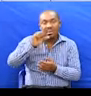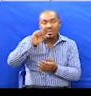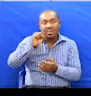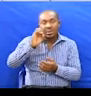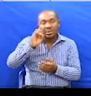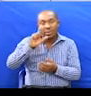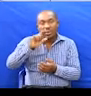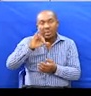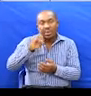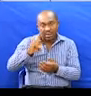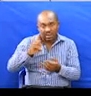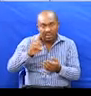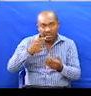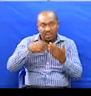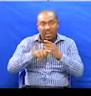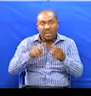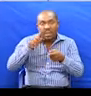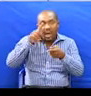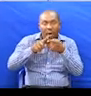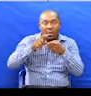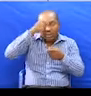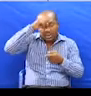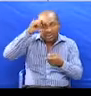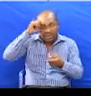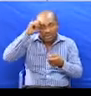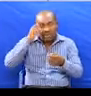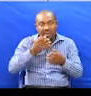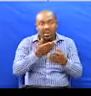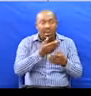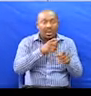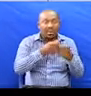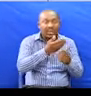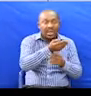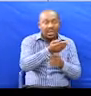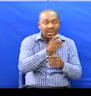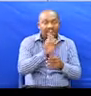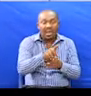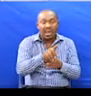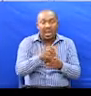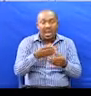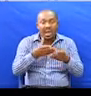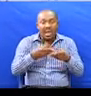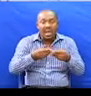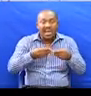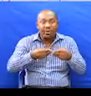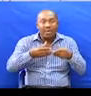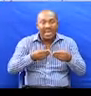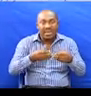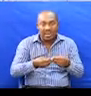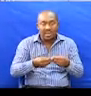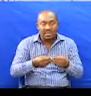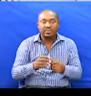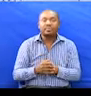others are liquid. As we saw before that, we have got fats and